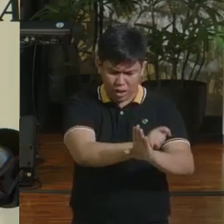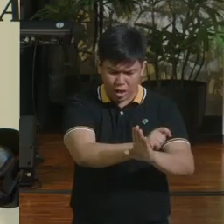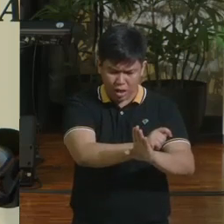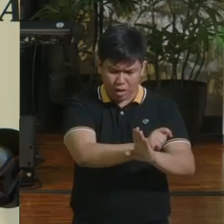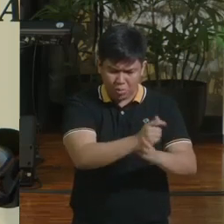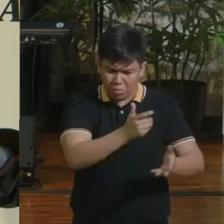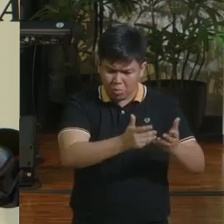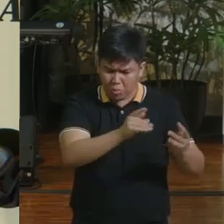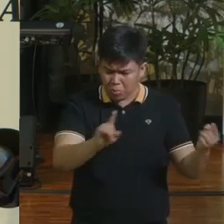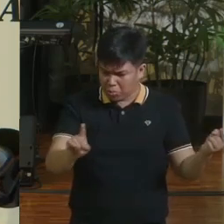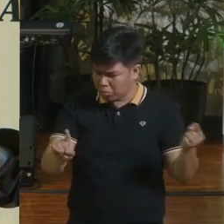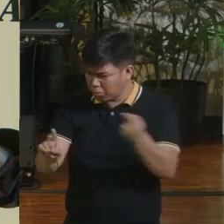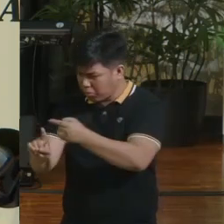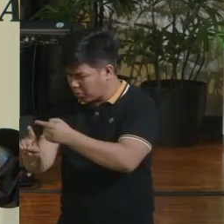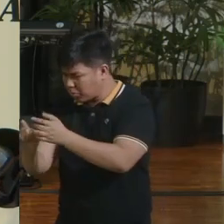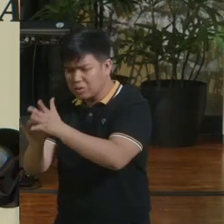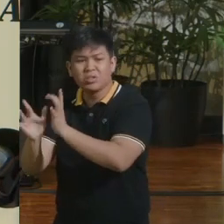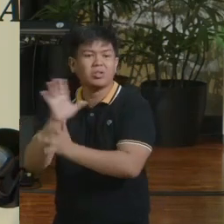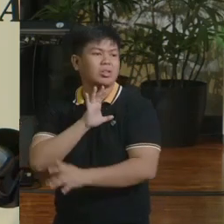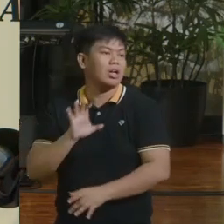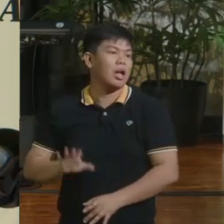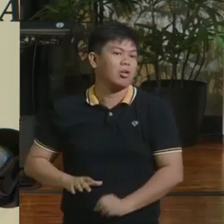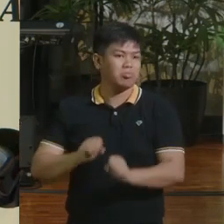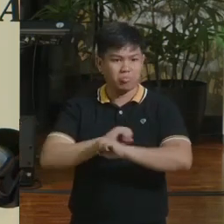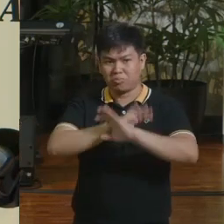si Jesus nga ang Mesias.